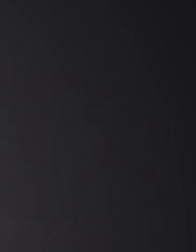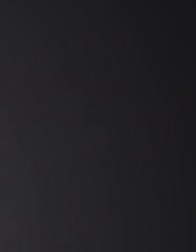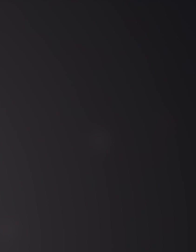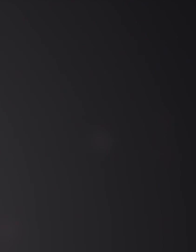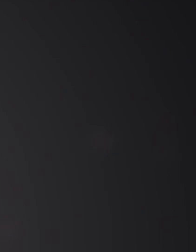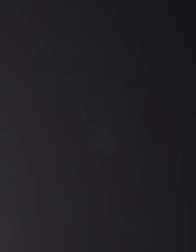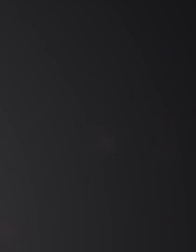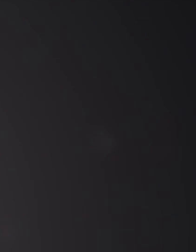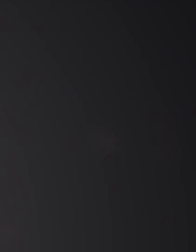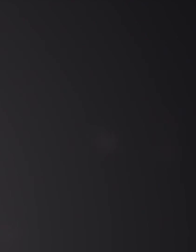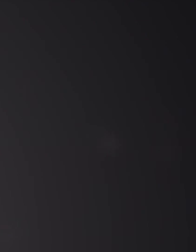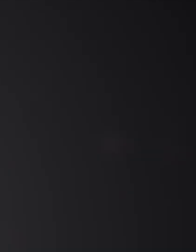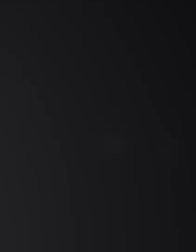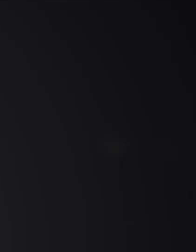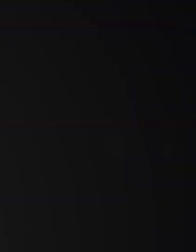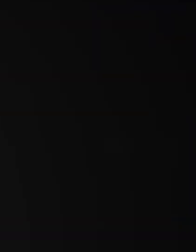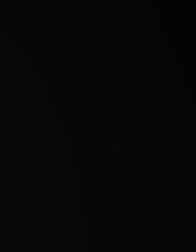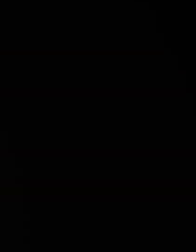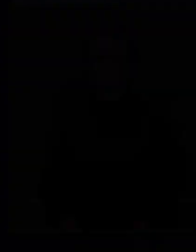cupertino.org/coronavirus.